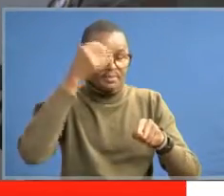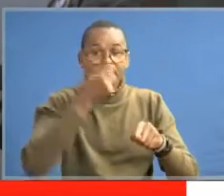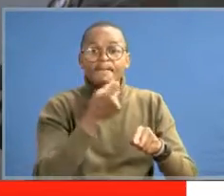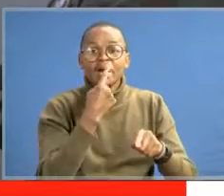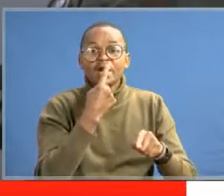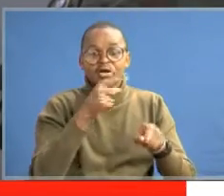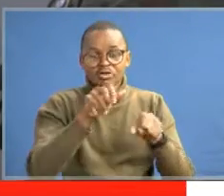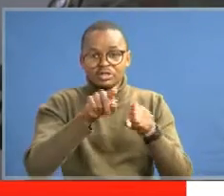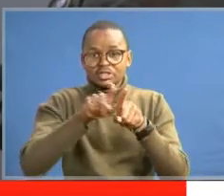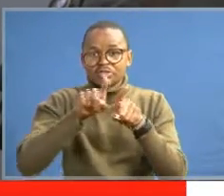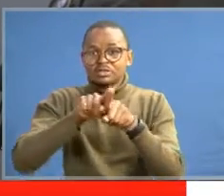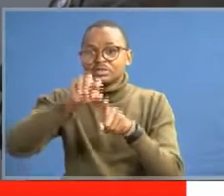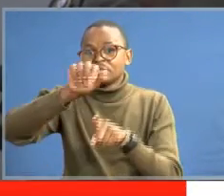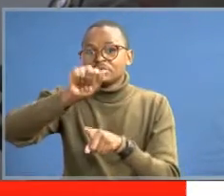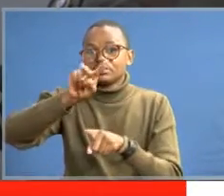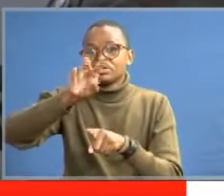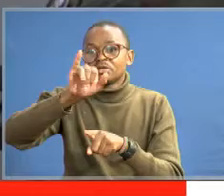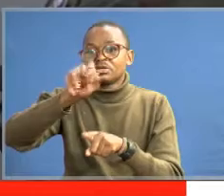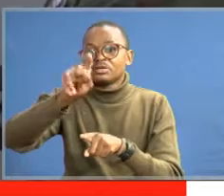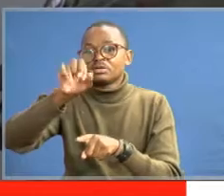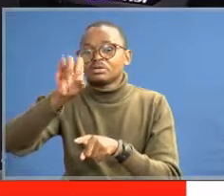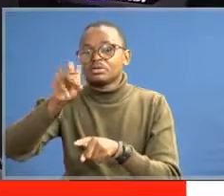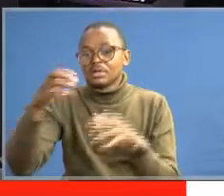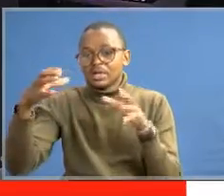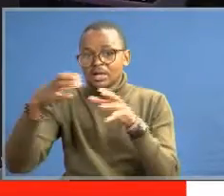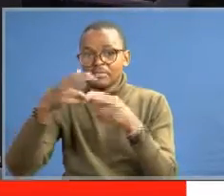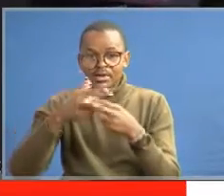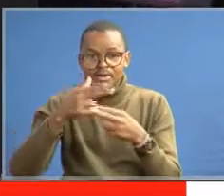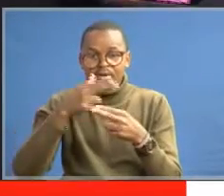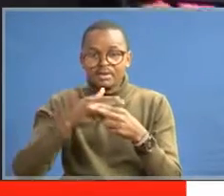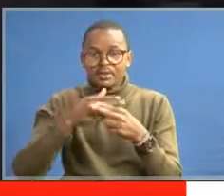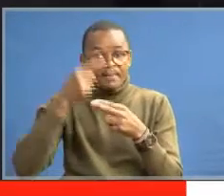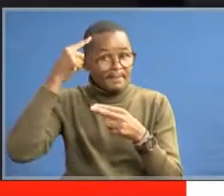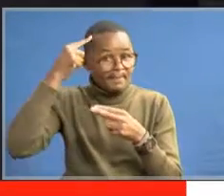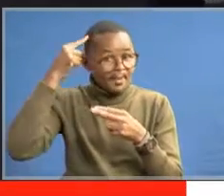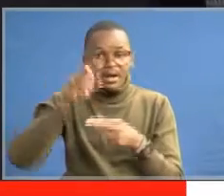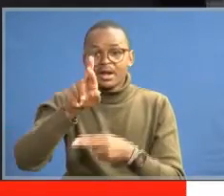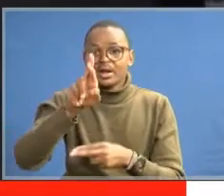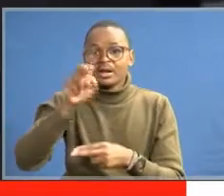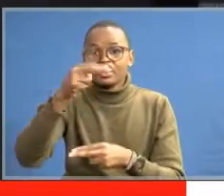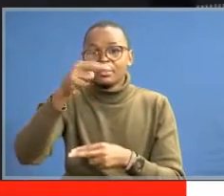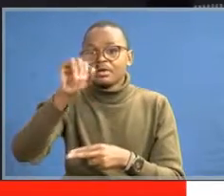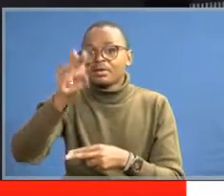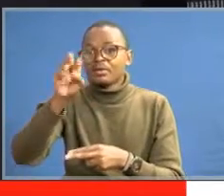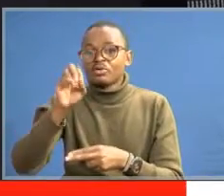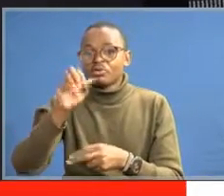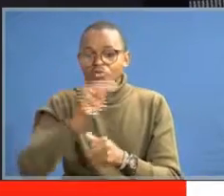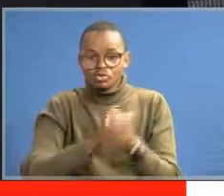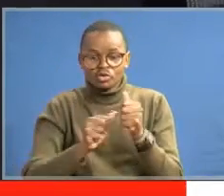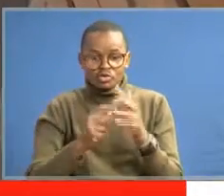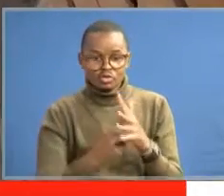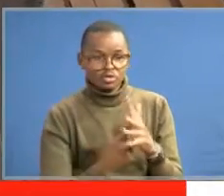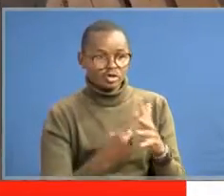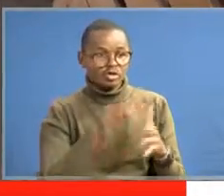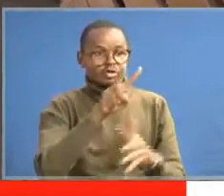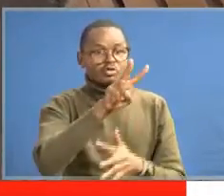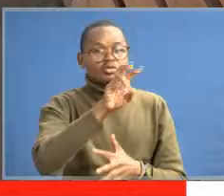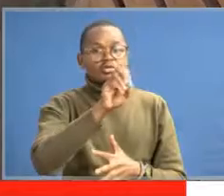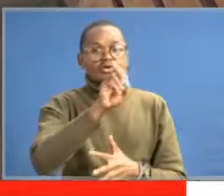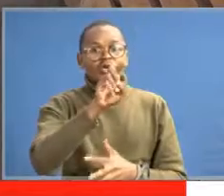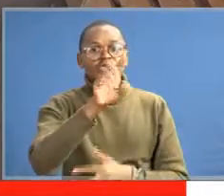and aviation sector, and one of these companies goes by the name of Black Rhino VR, which was established in